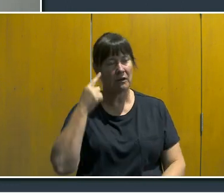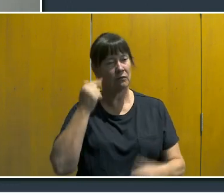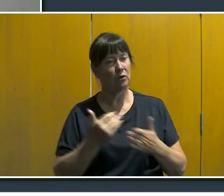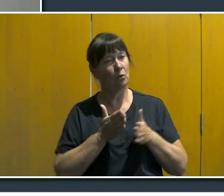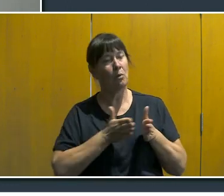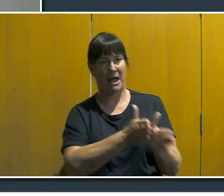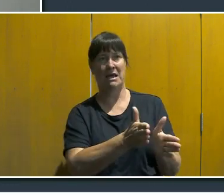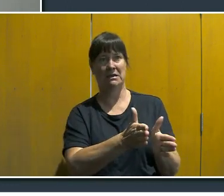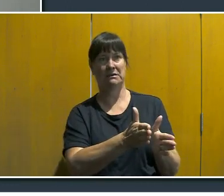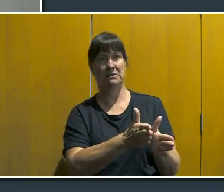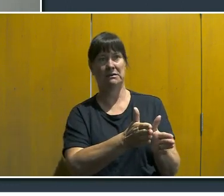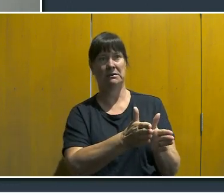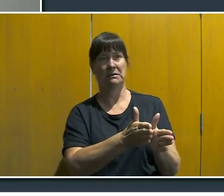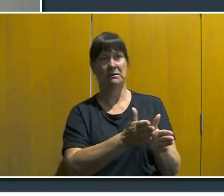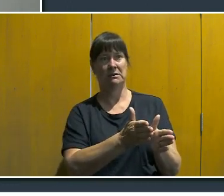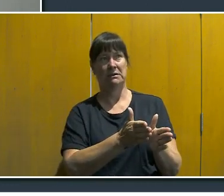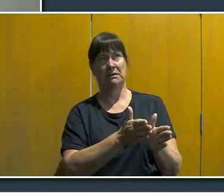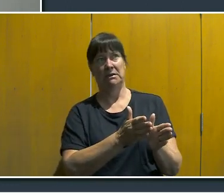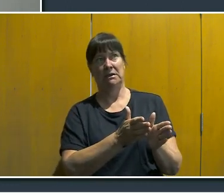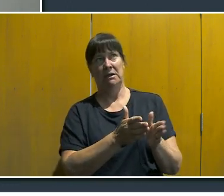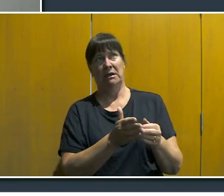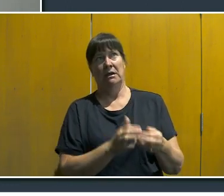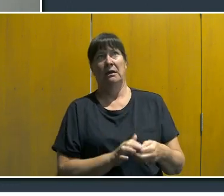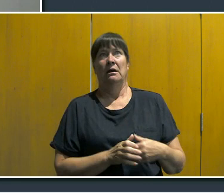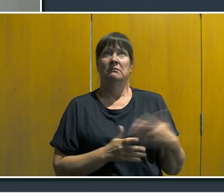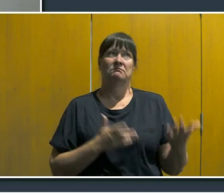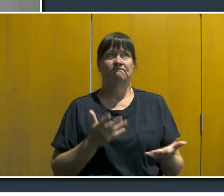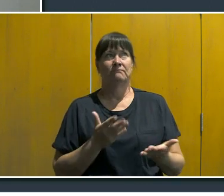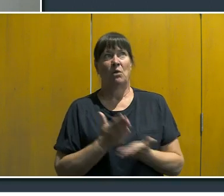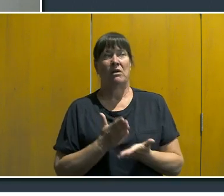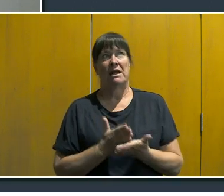So, but basically,